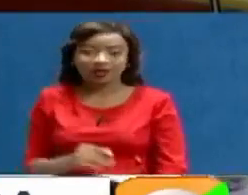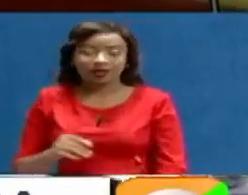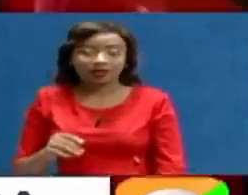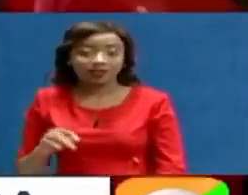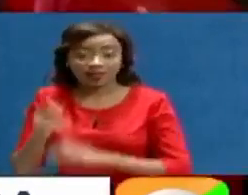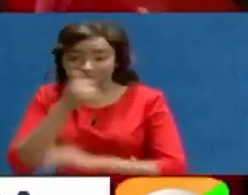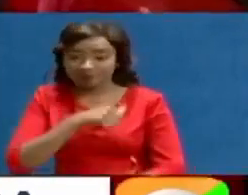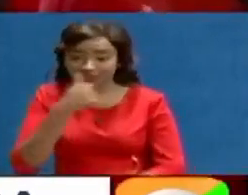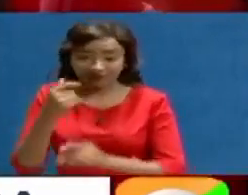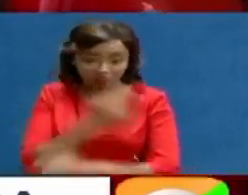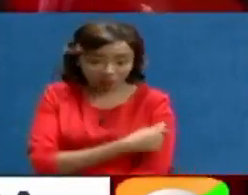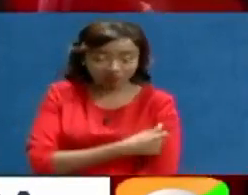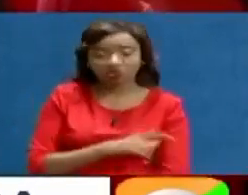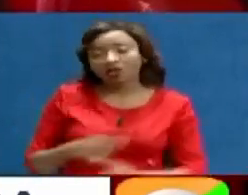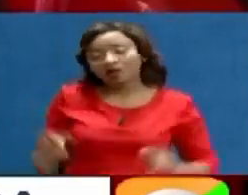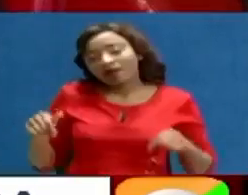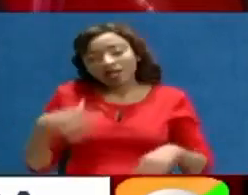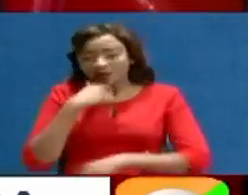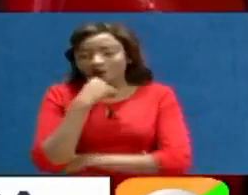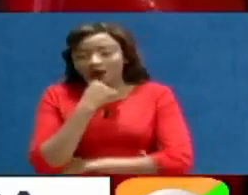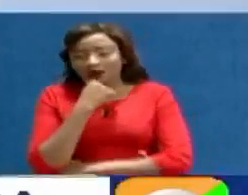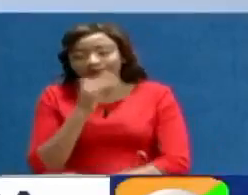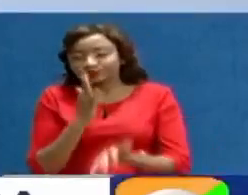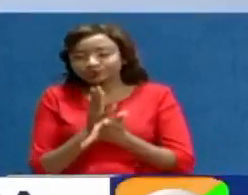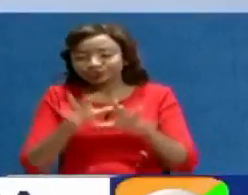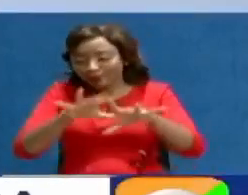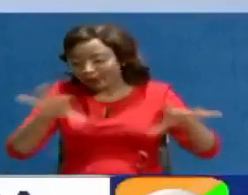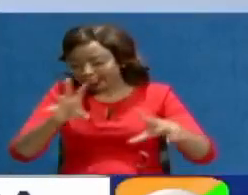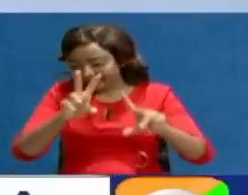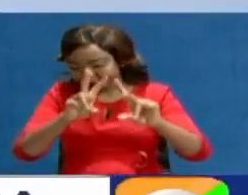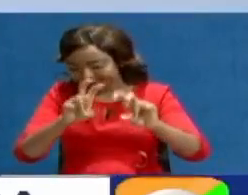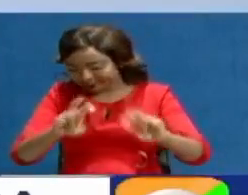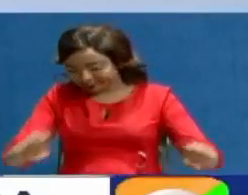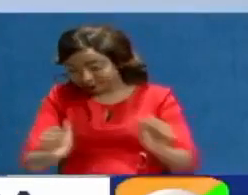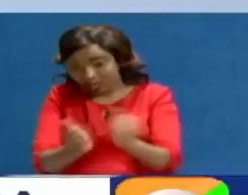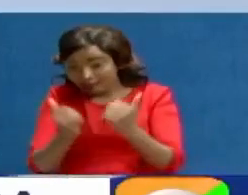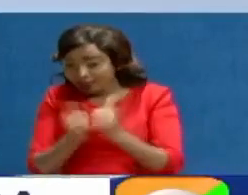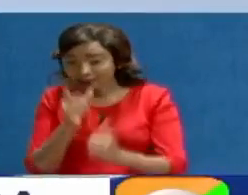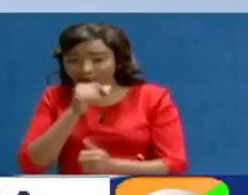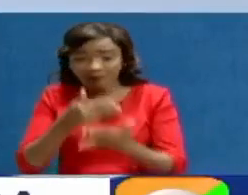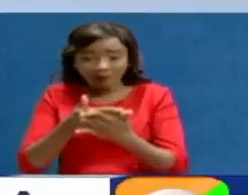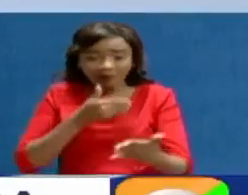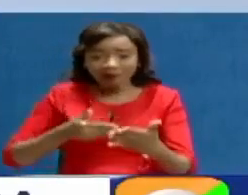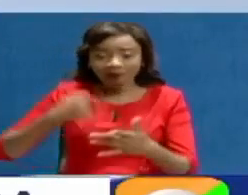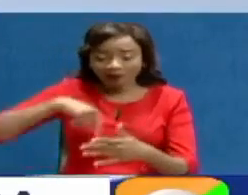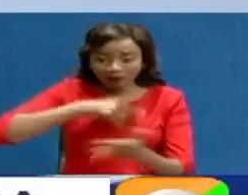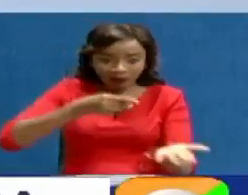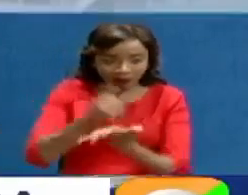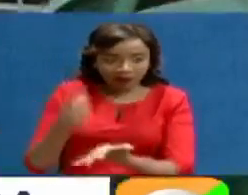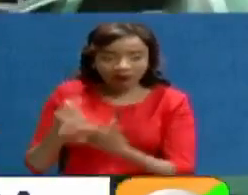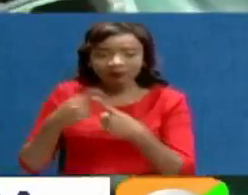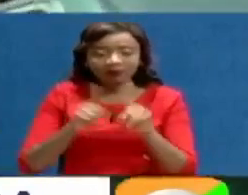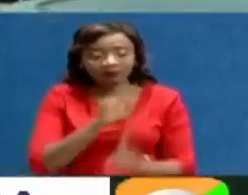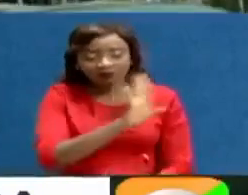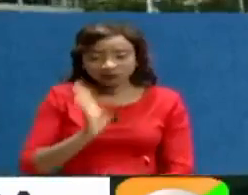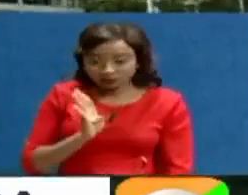response, questions arose as to whether market surveys were done before the procurement of a large amount of supplies was made. In the board's defense, there